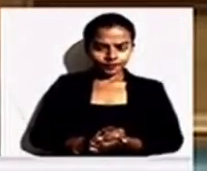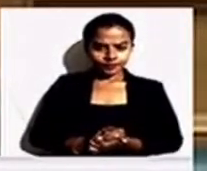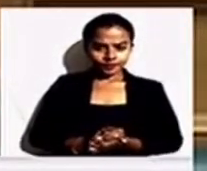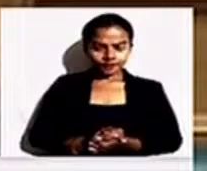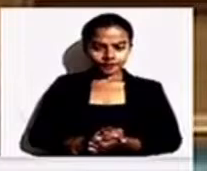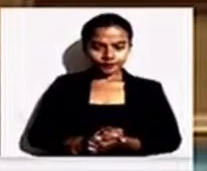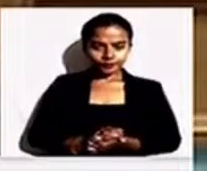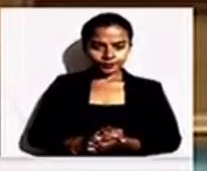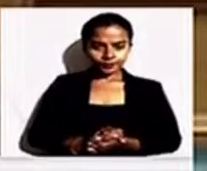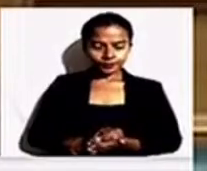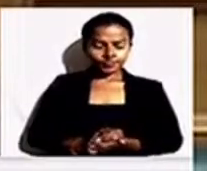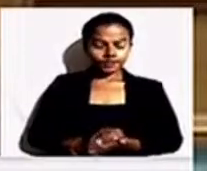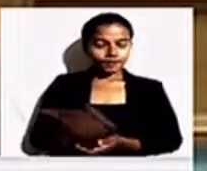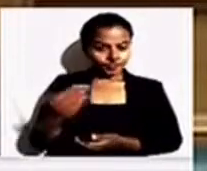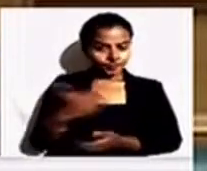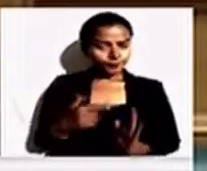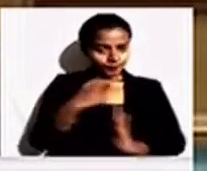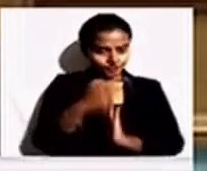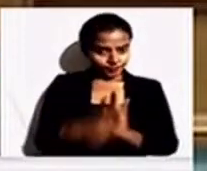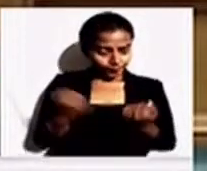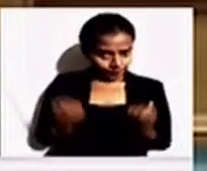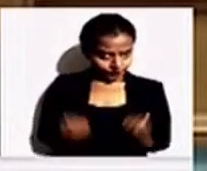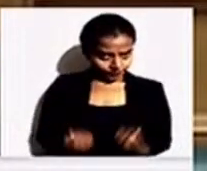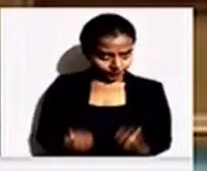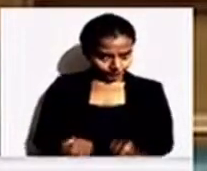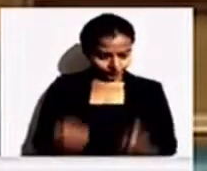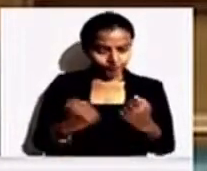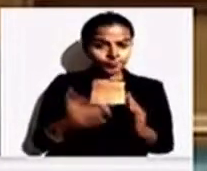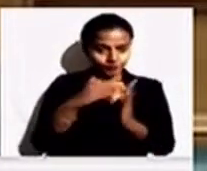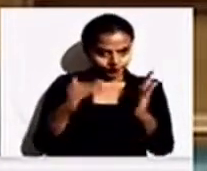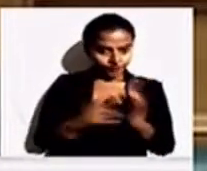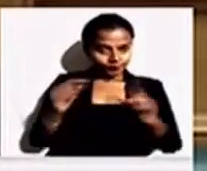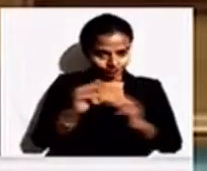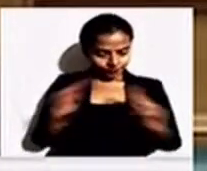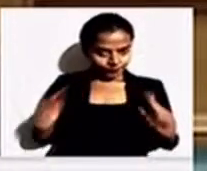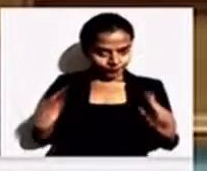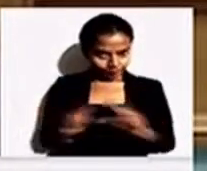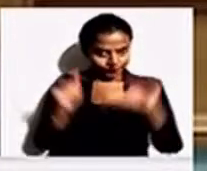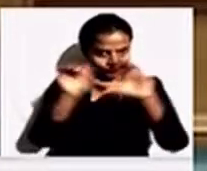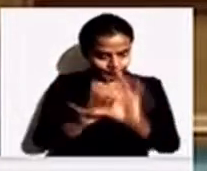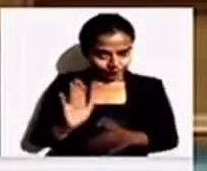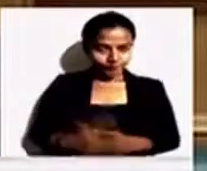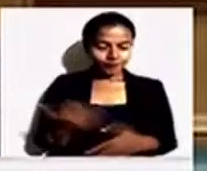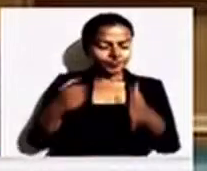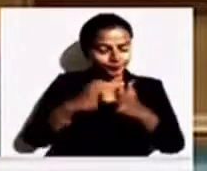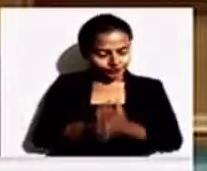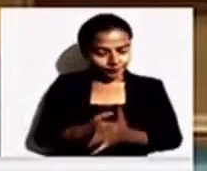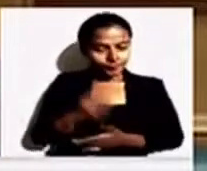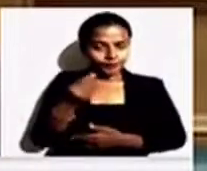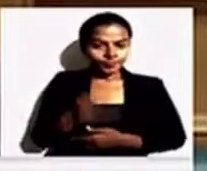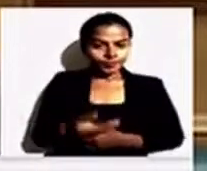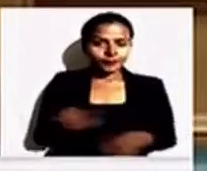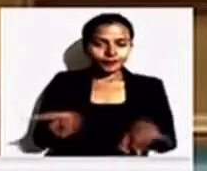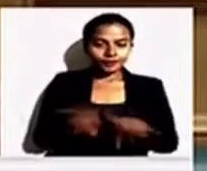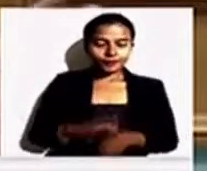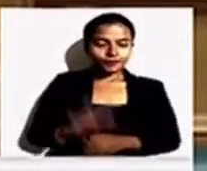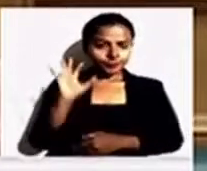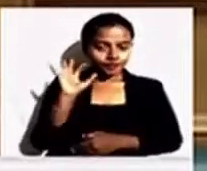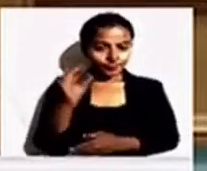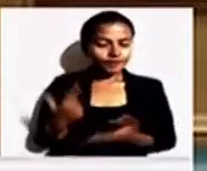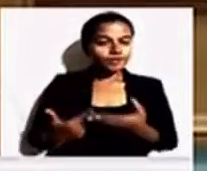Lankan-born member of New Zealand's Parliament, and I'm incredibly humbled to be joining a values-based, not to